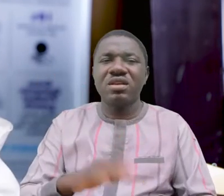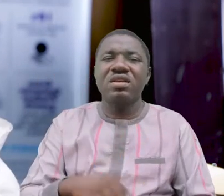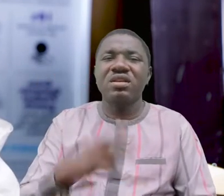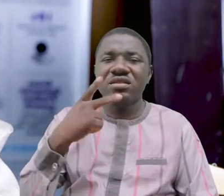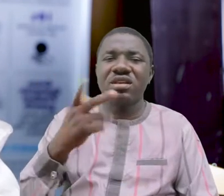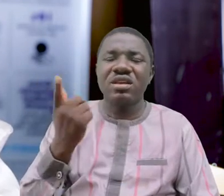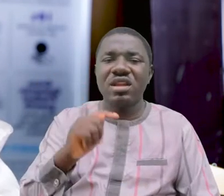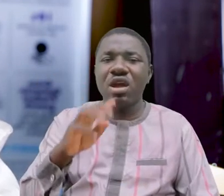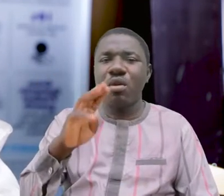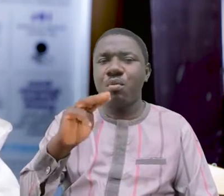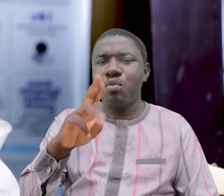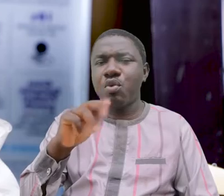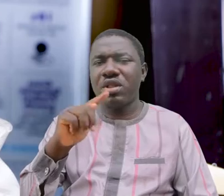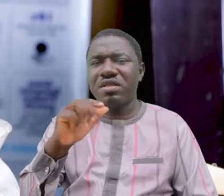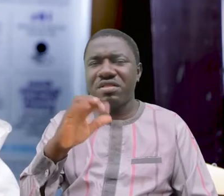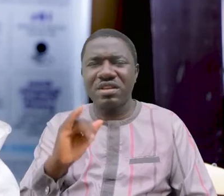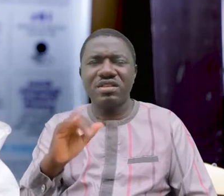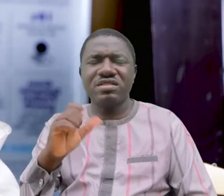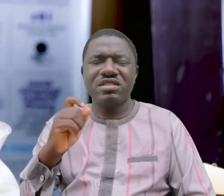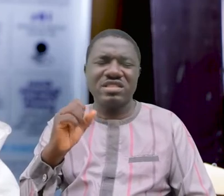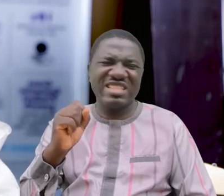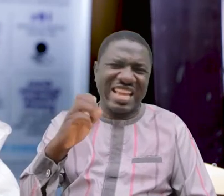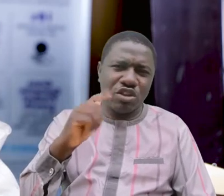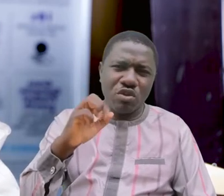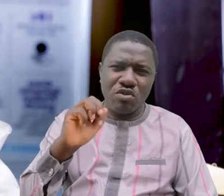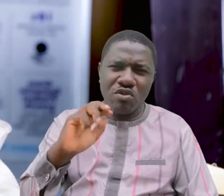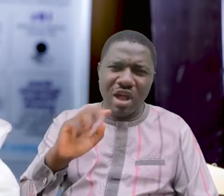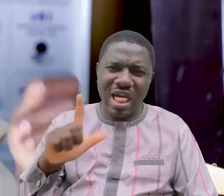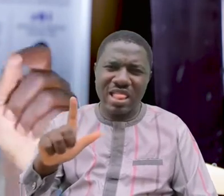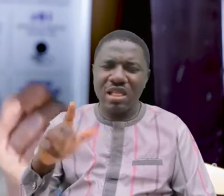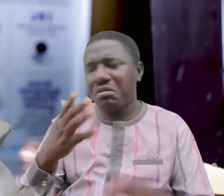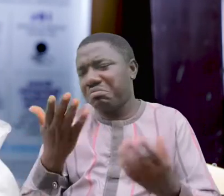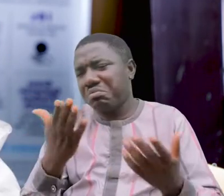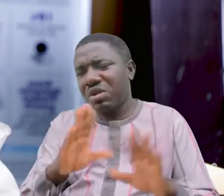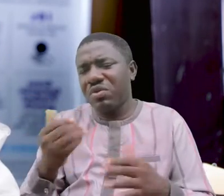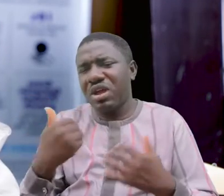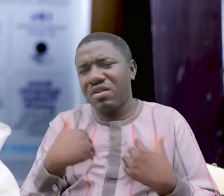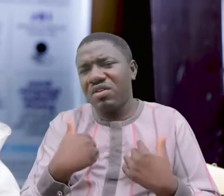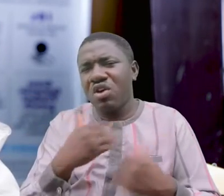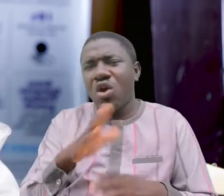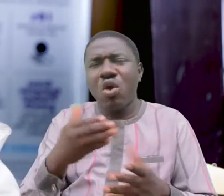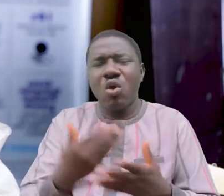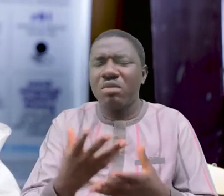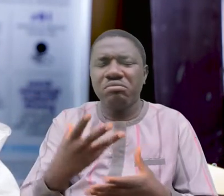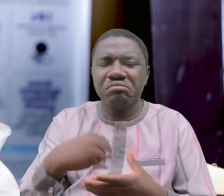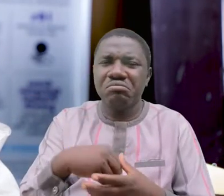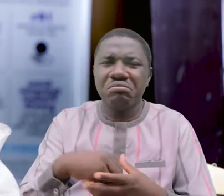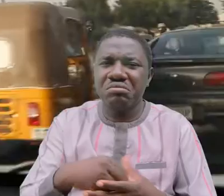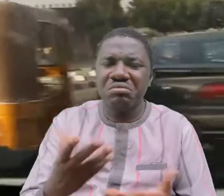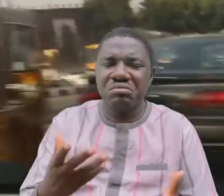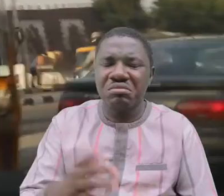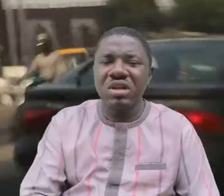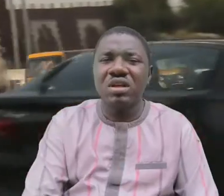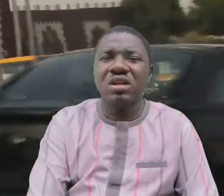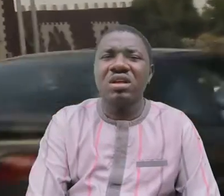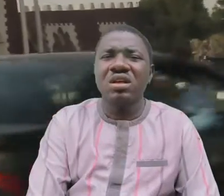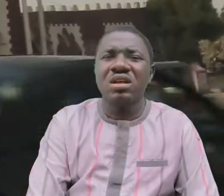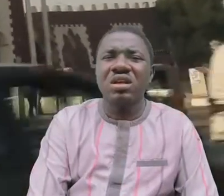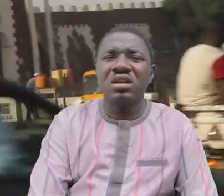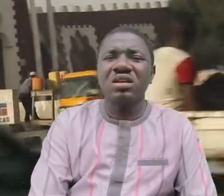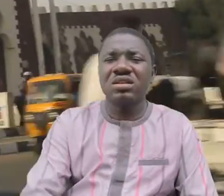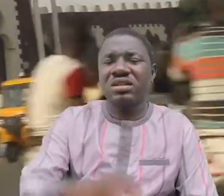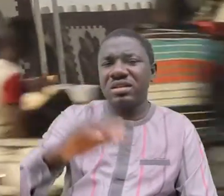the multi-sectoral action plan on food and nutrition that we got. All the input of the CGDP, that is, we are able to come to